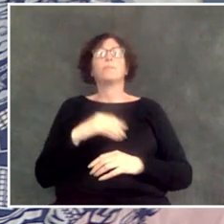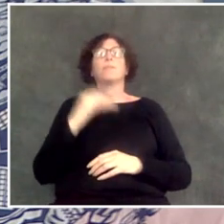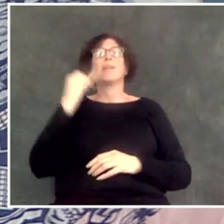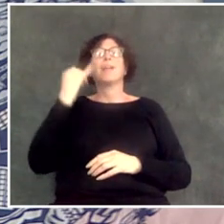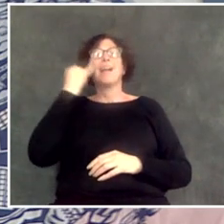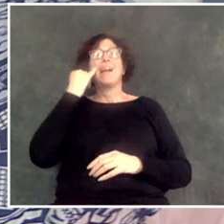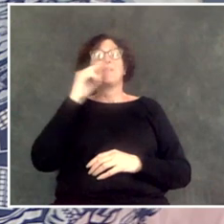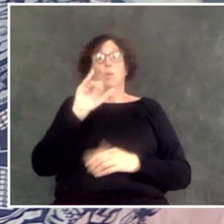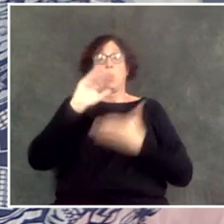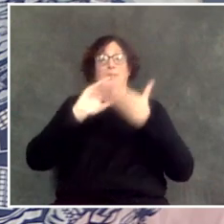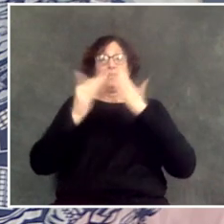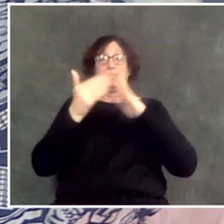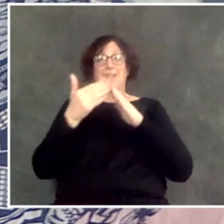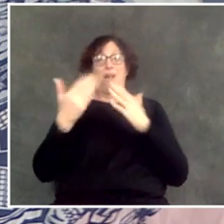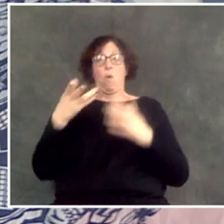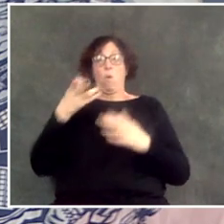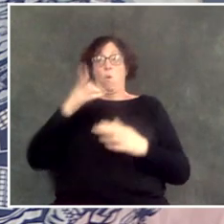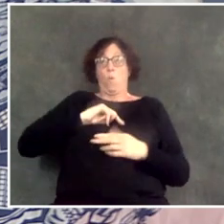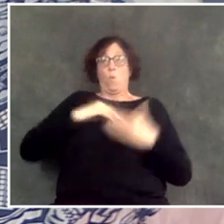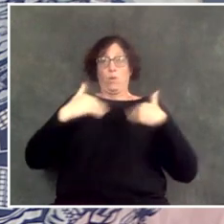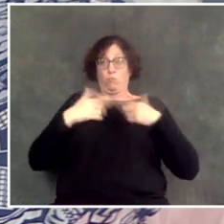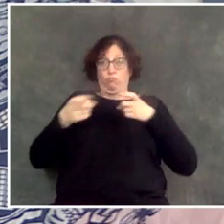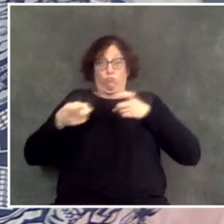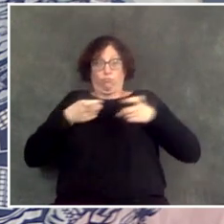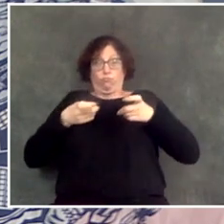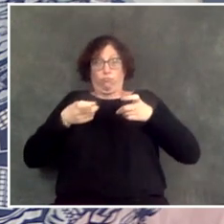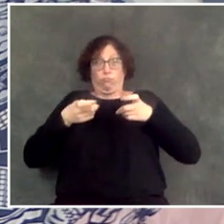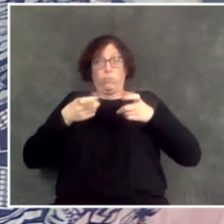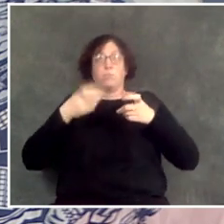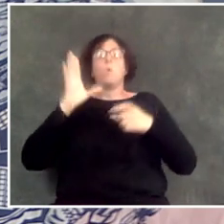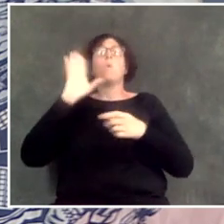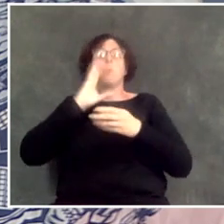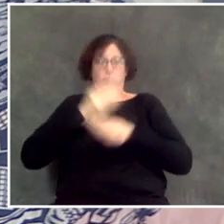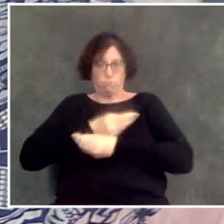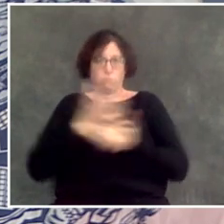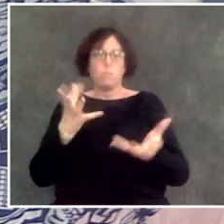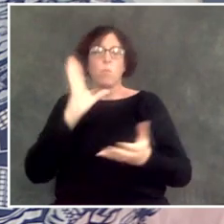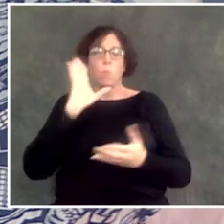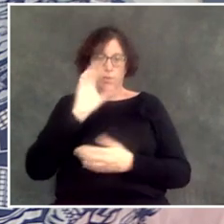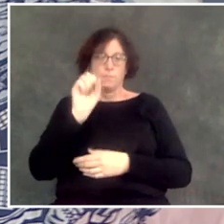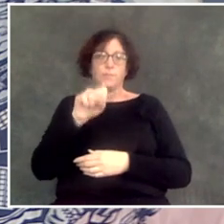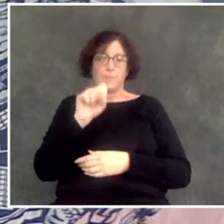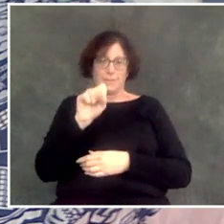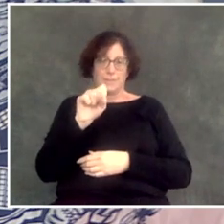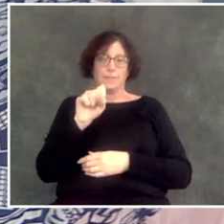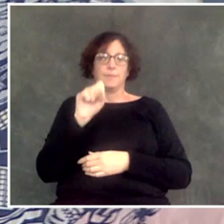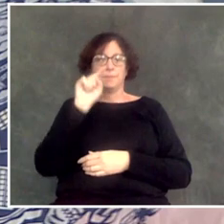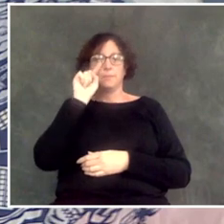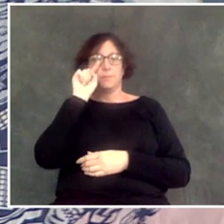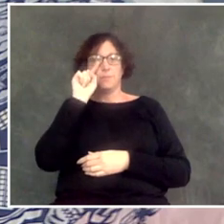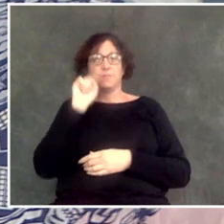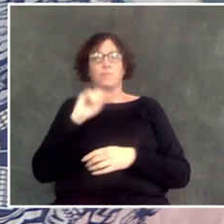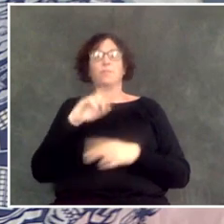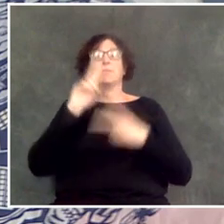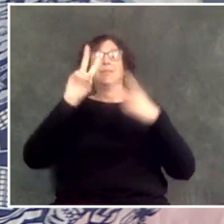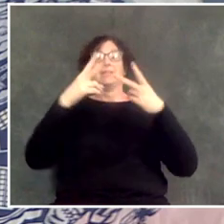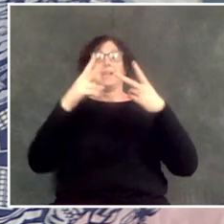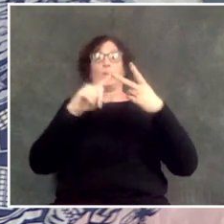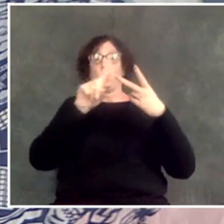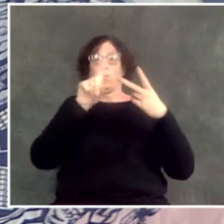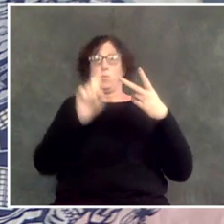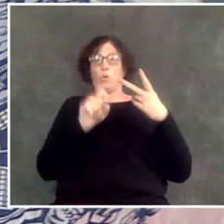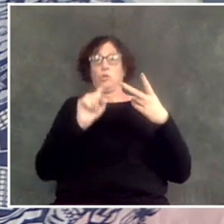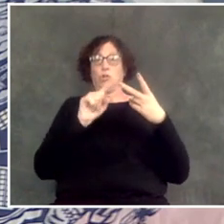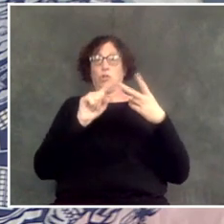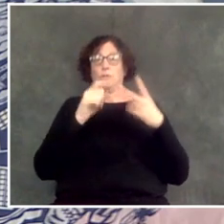So the answer is yes there. And on The second part, now hold on now, Gloria, we have none of us